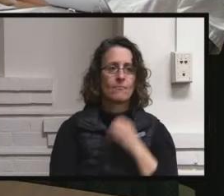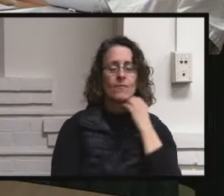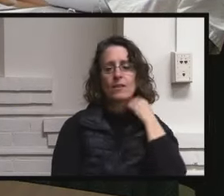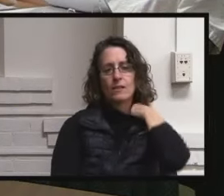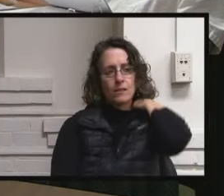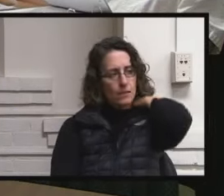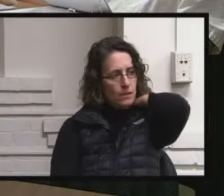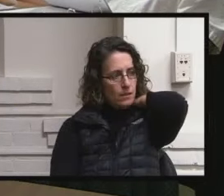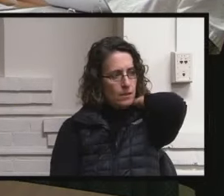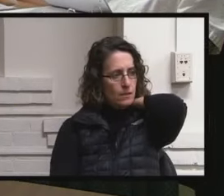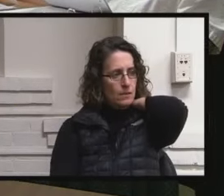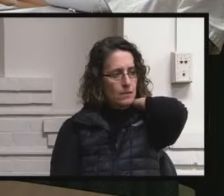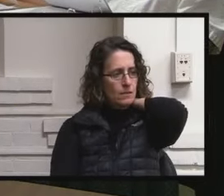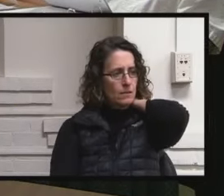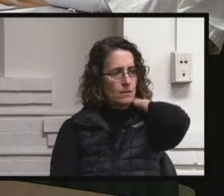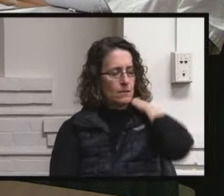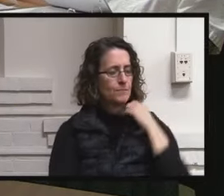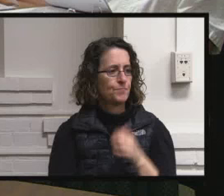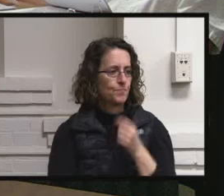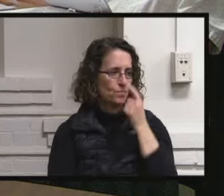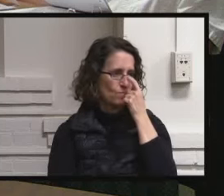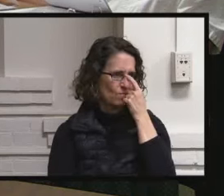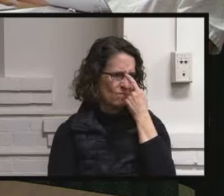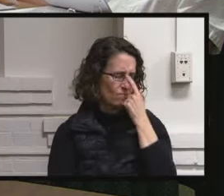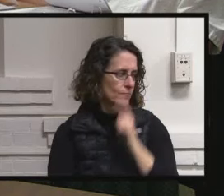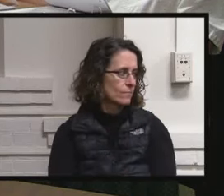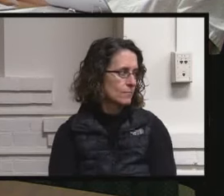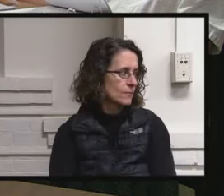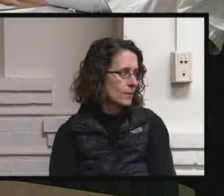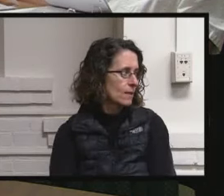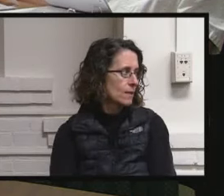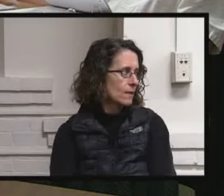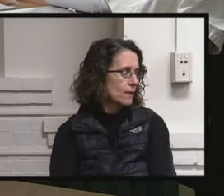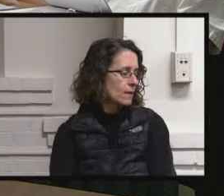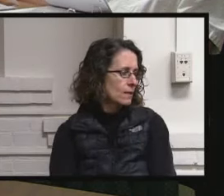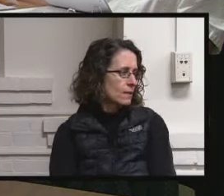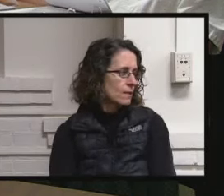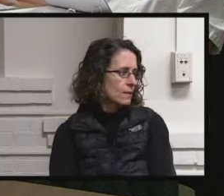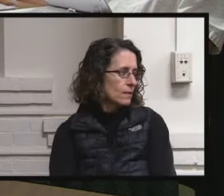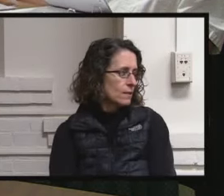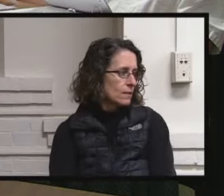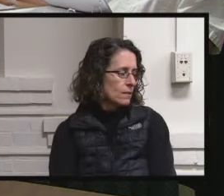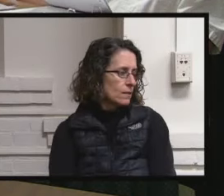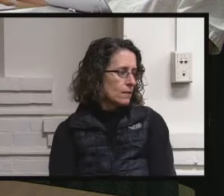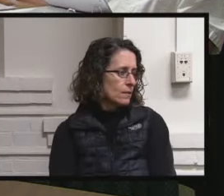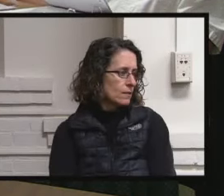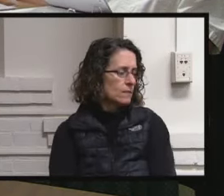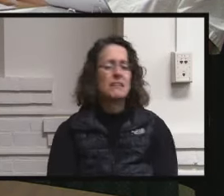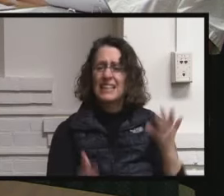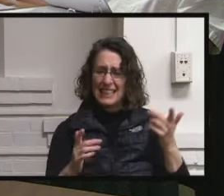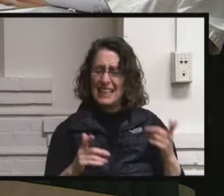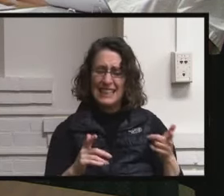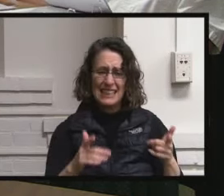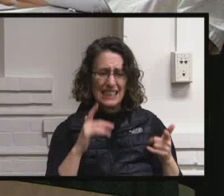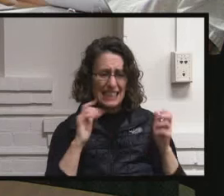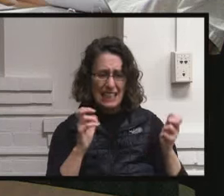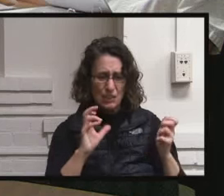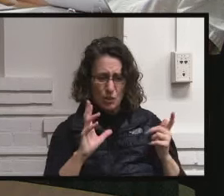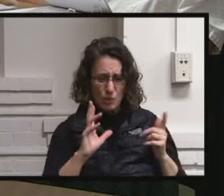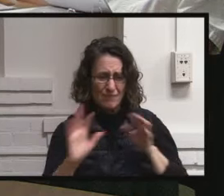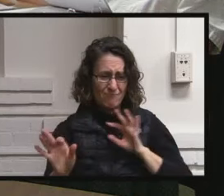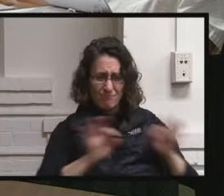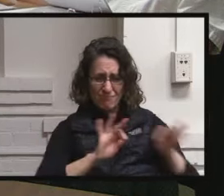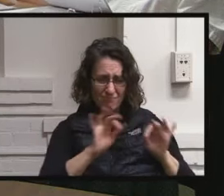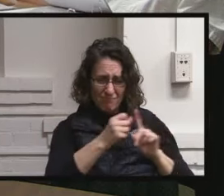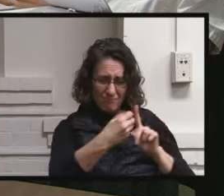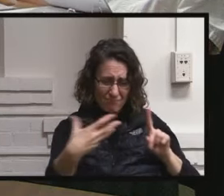If you can just clarify specifically what does it mean, because the town of